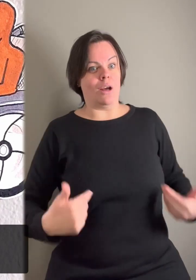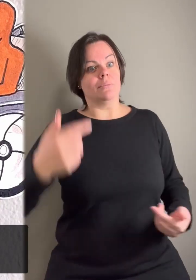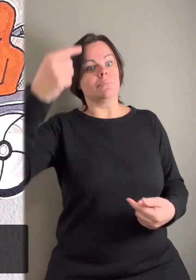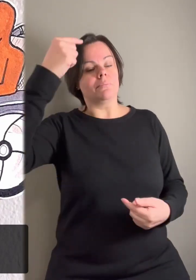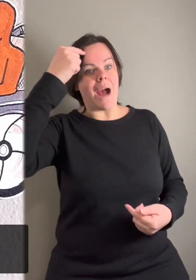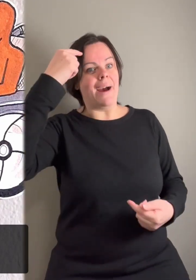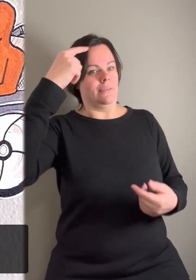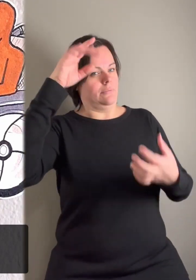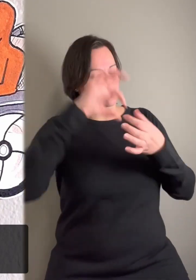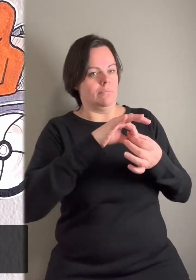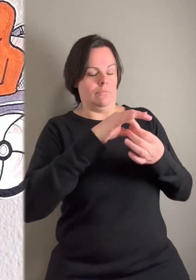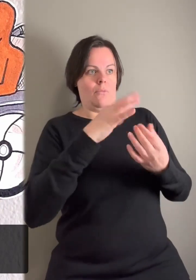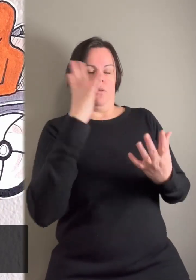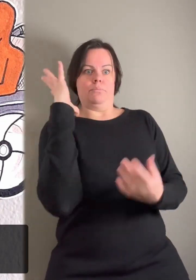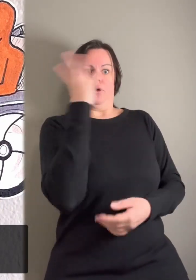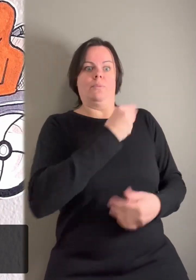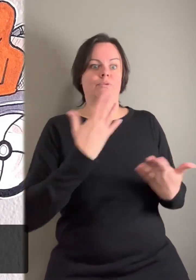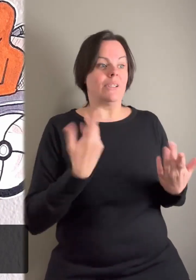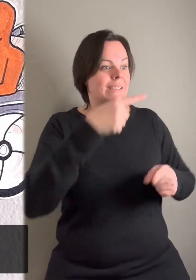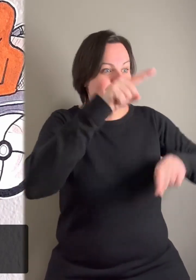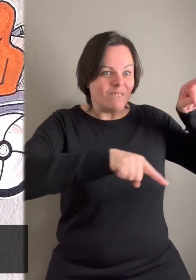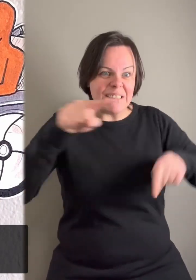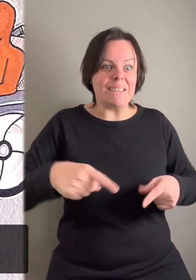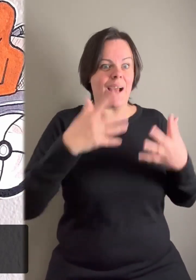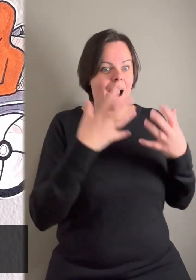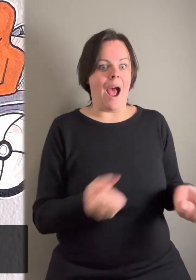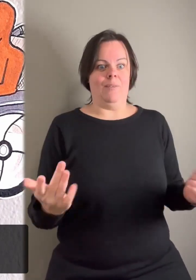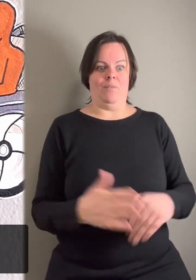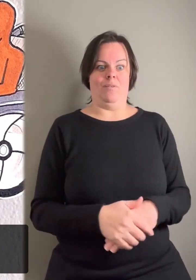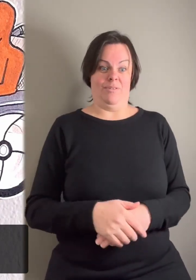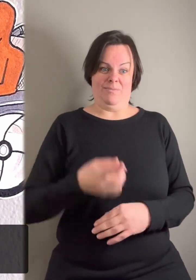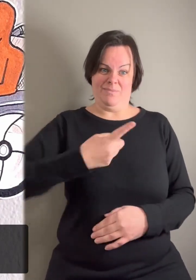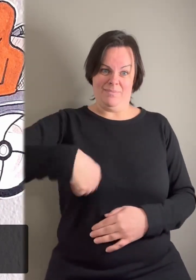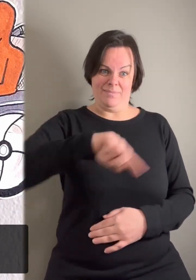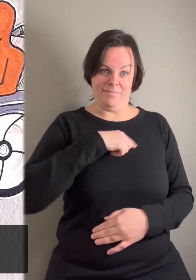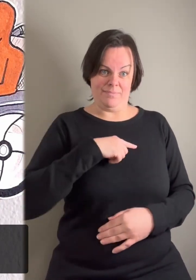diversity of the human body mind, remains excluded from the